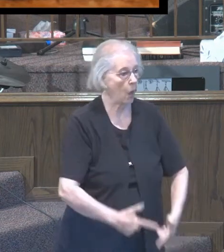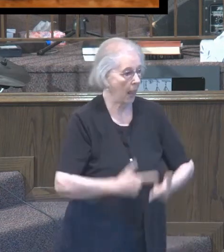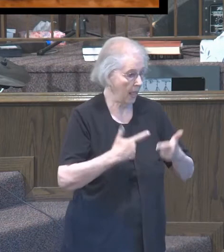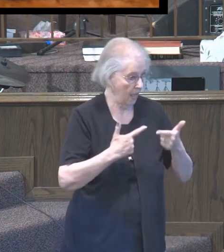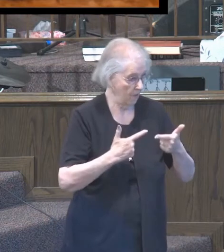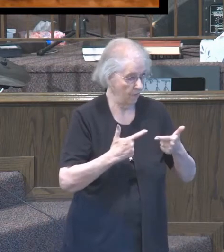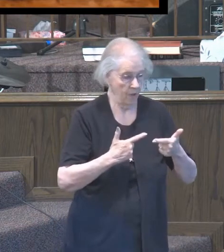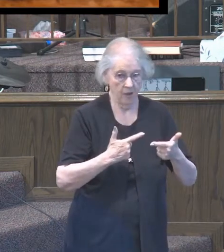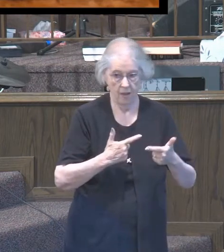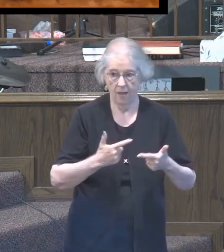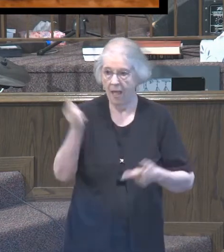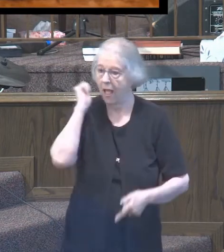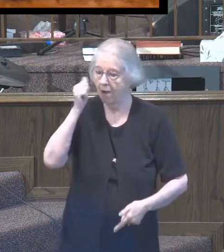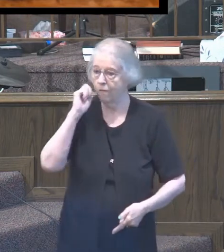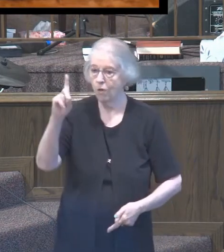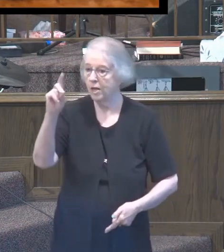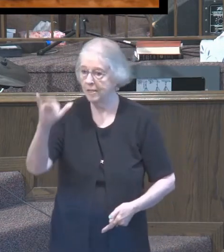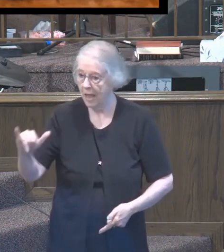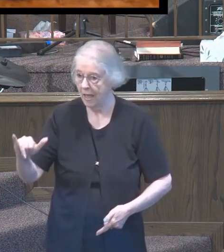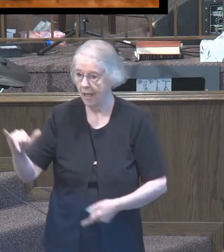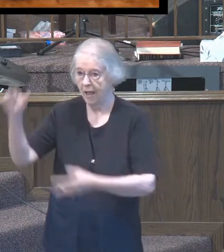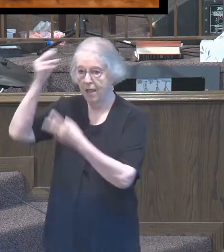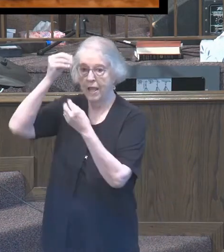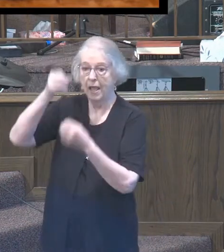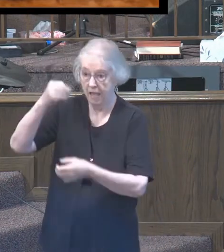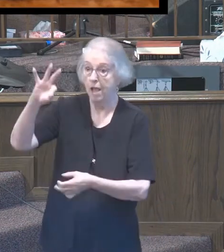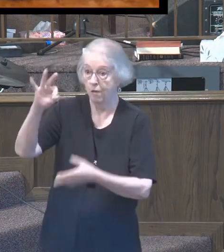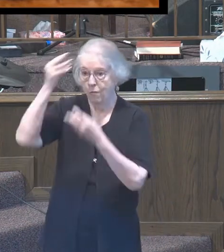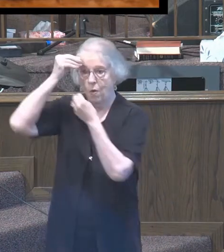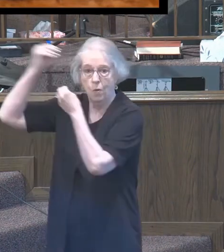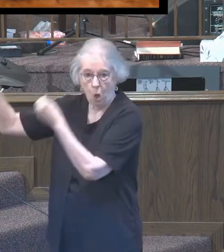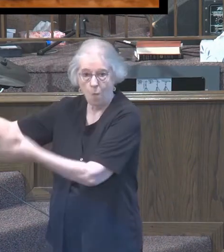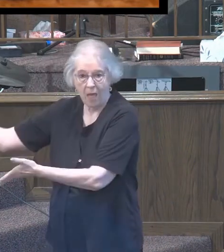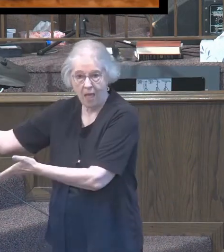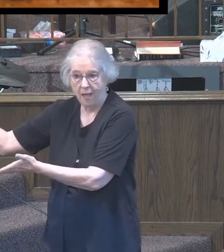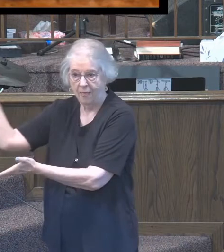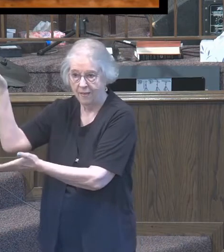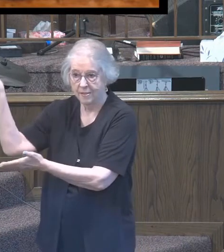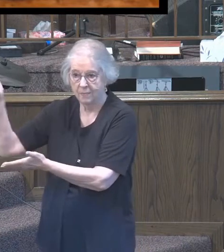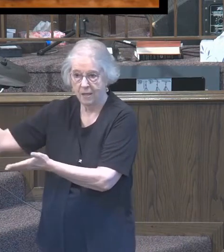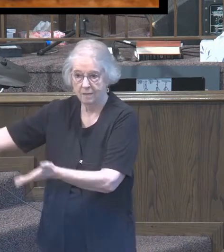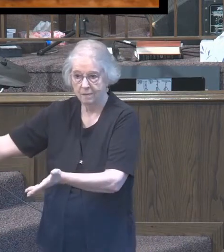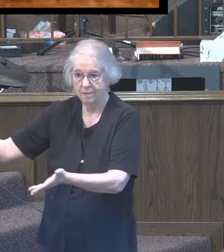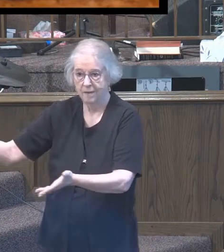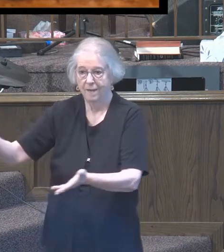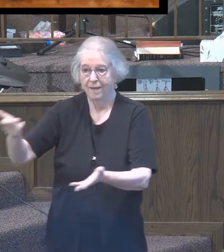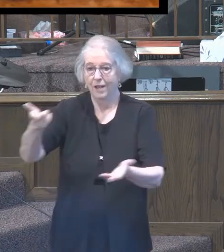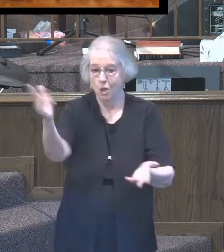Mount. This sermon is Jesus' beginning of his teaching ministry to his disciples.